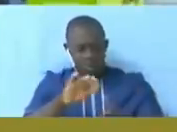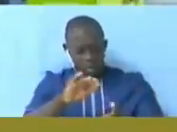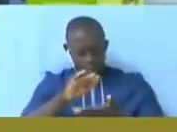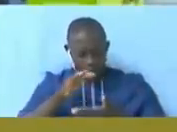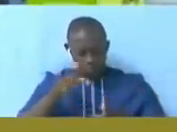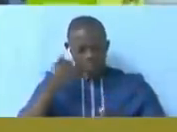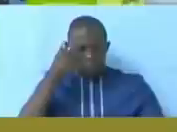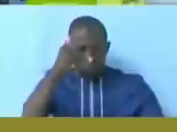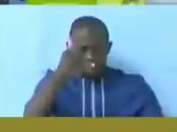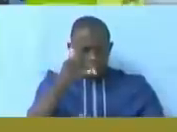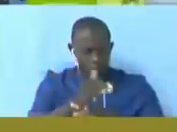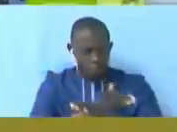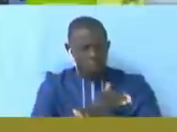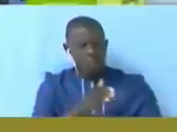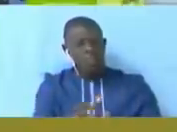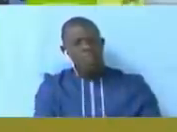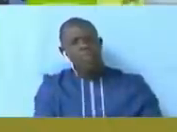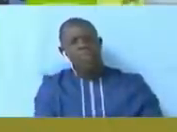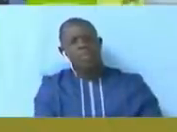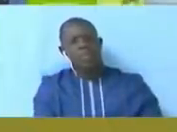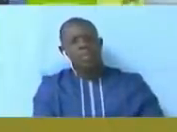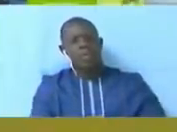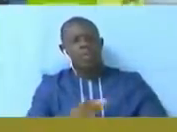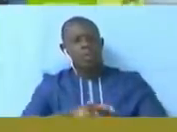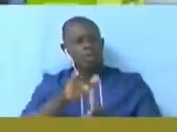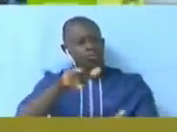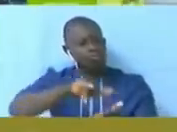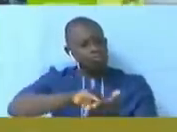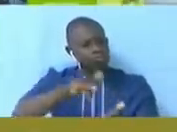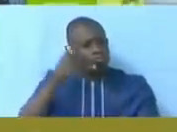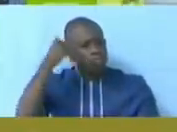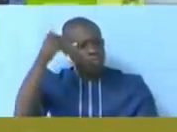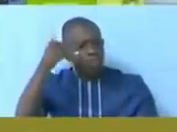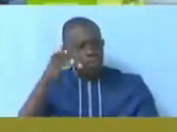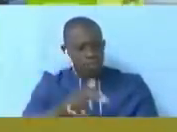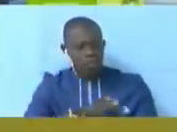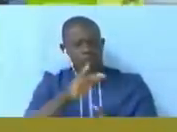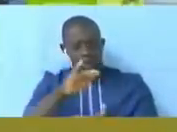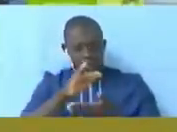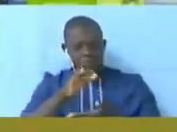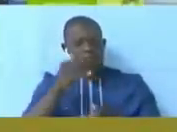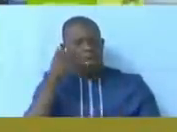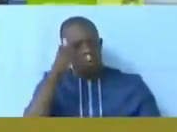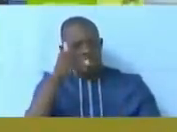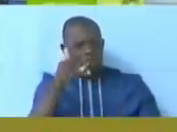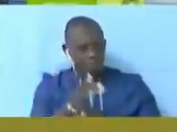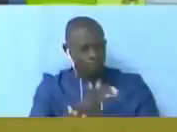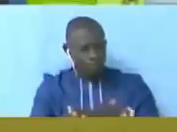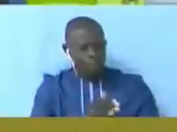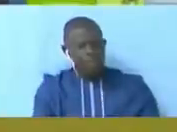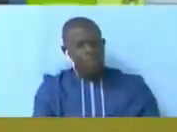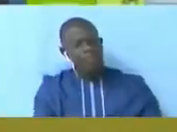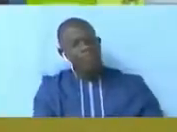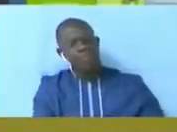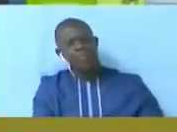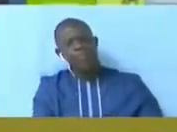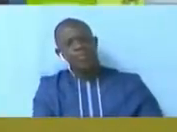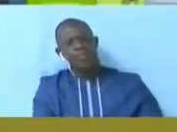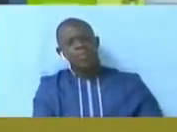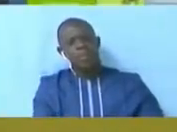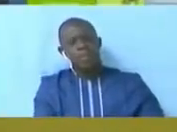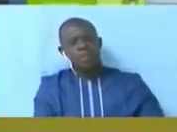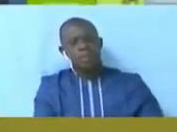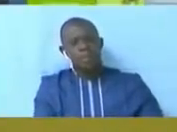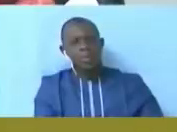tumo fananata kumandiro soto. On the land phone. Telefuno ti meya lankolem. Office call telephone